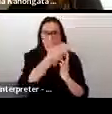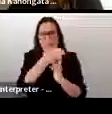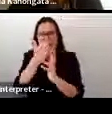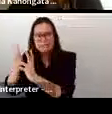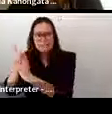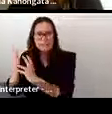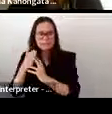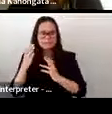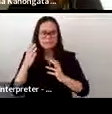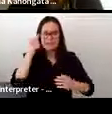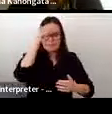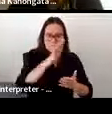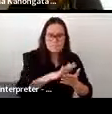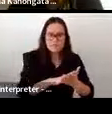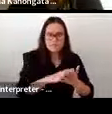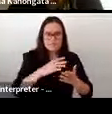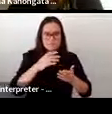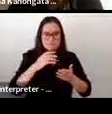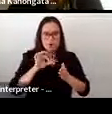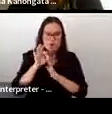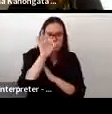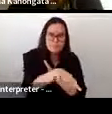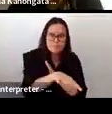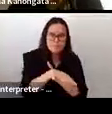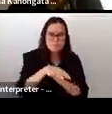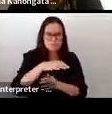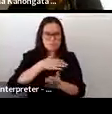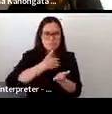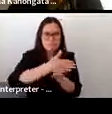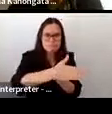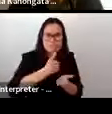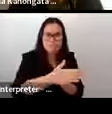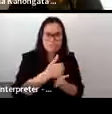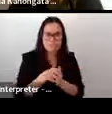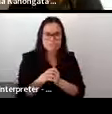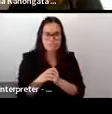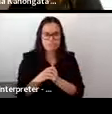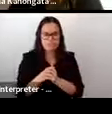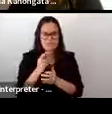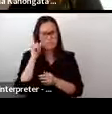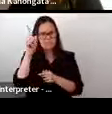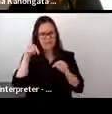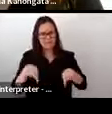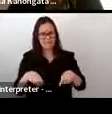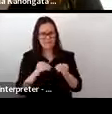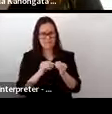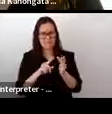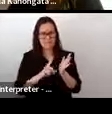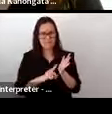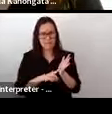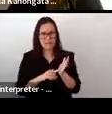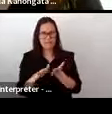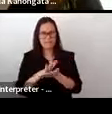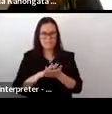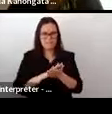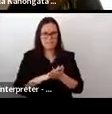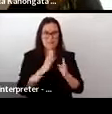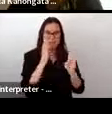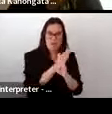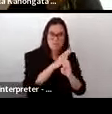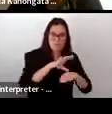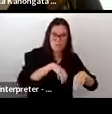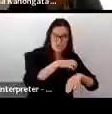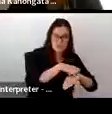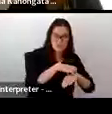equality. This bill lets the government and private organisations keep on creating disability barriers